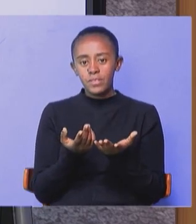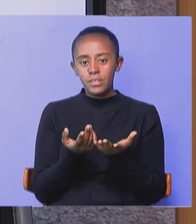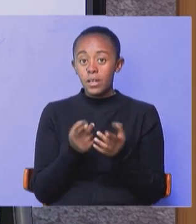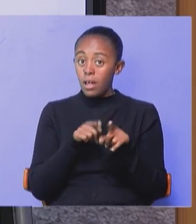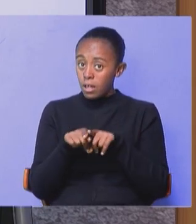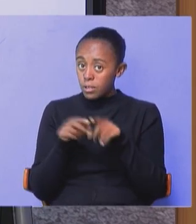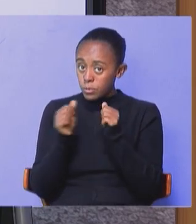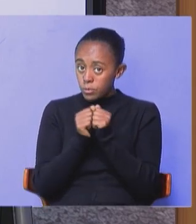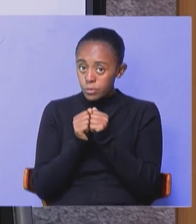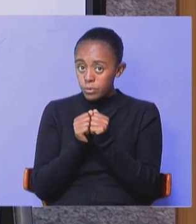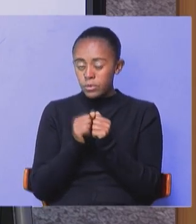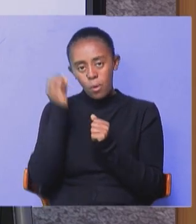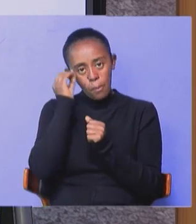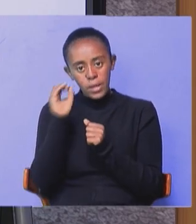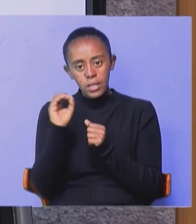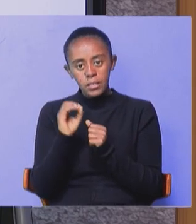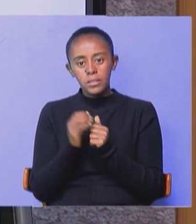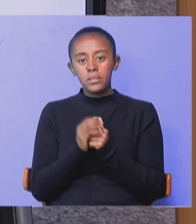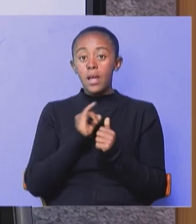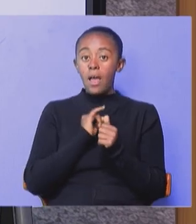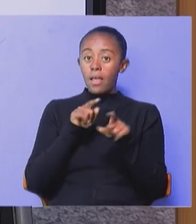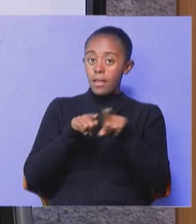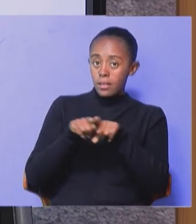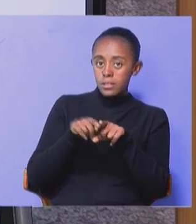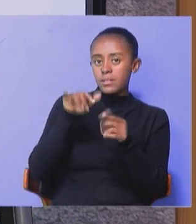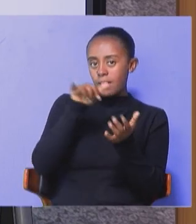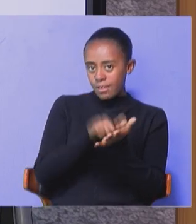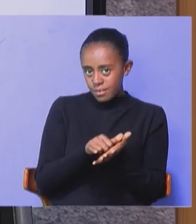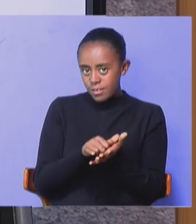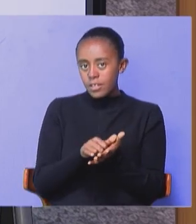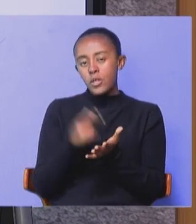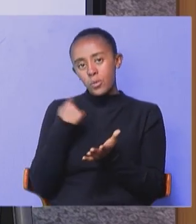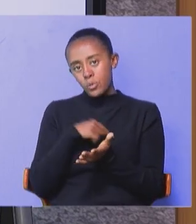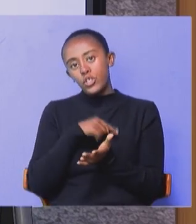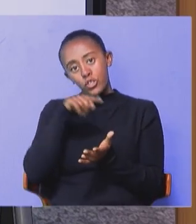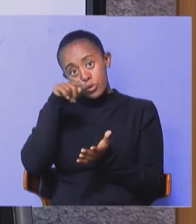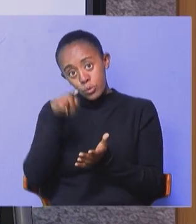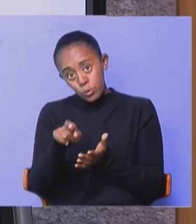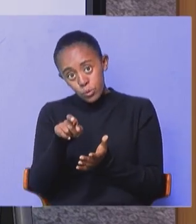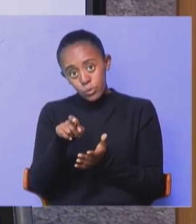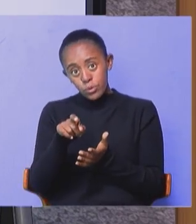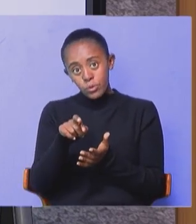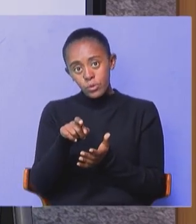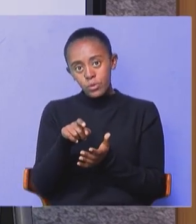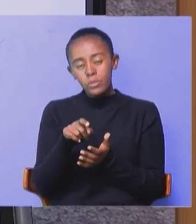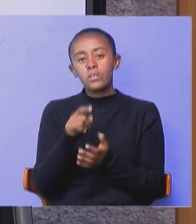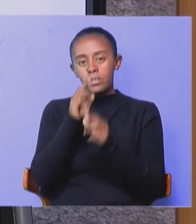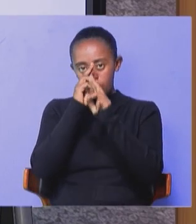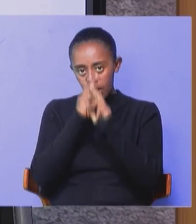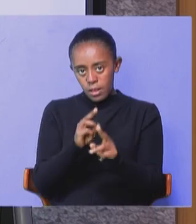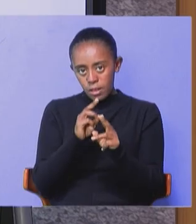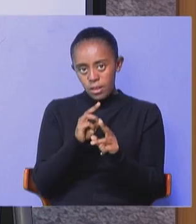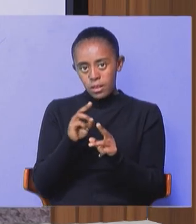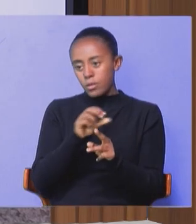Agreeing with an opinion. I agree that we should what? All be respectful